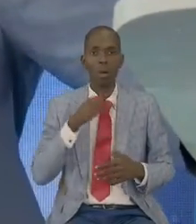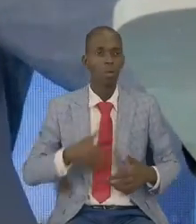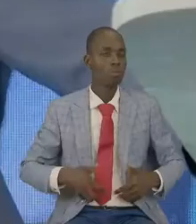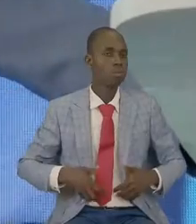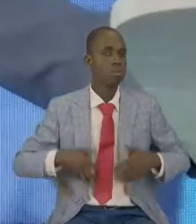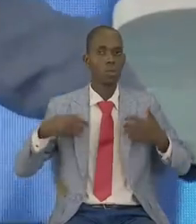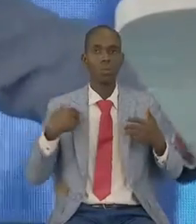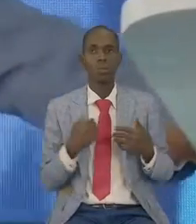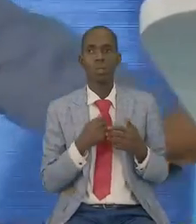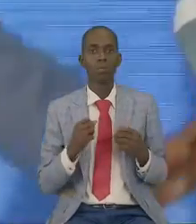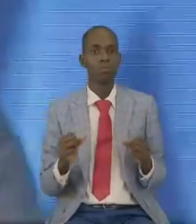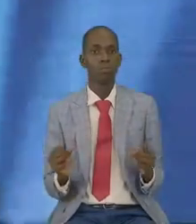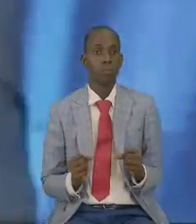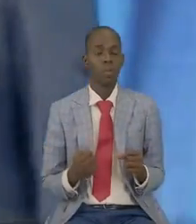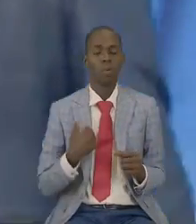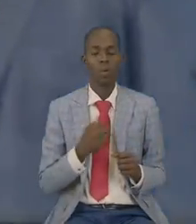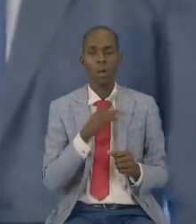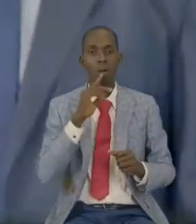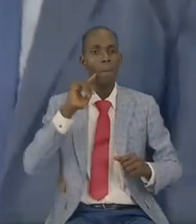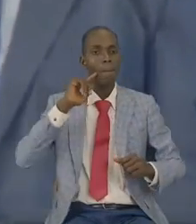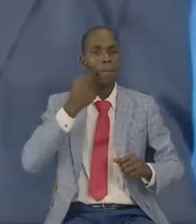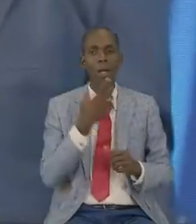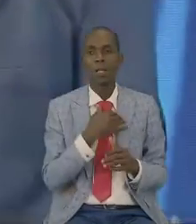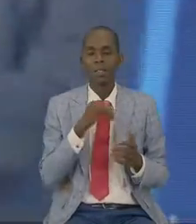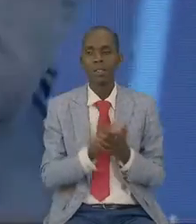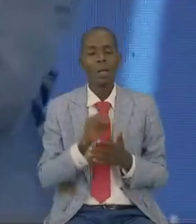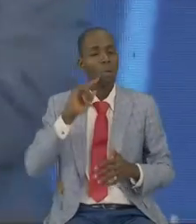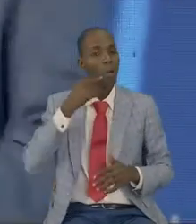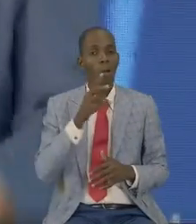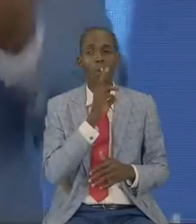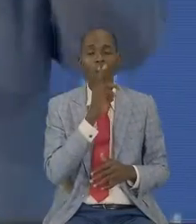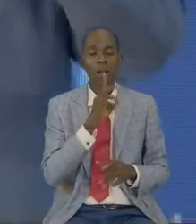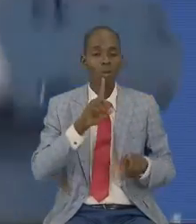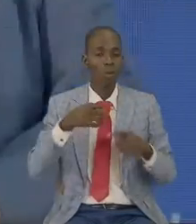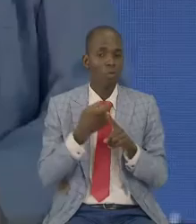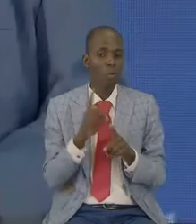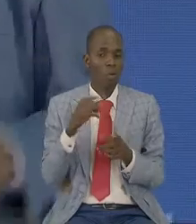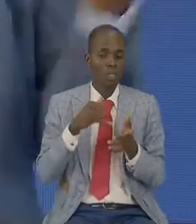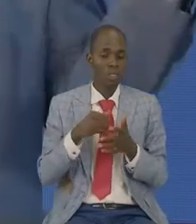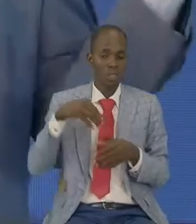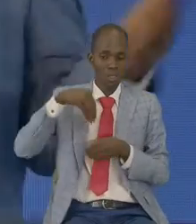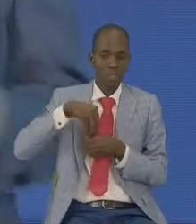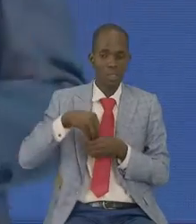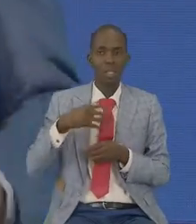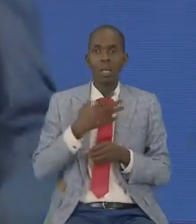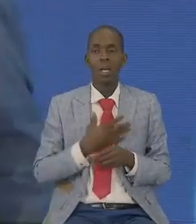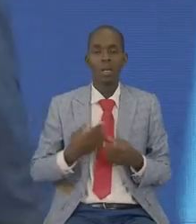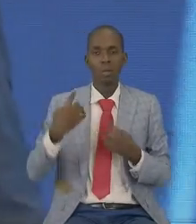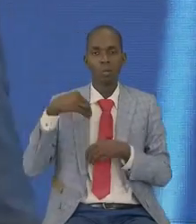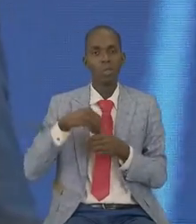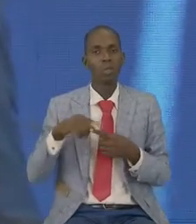we're bitter, and the bitter water goes from where it is, and then comes within the